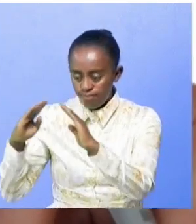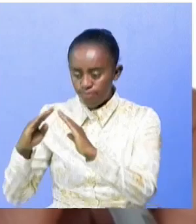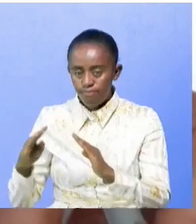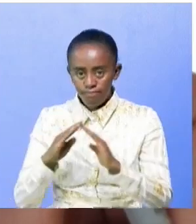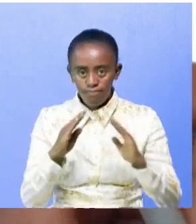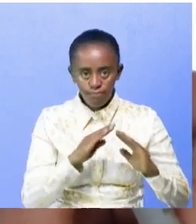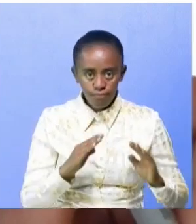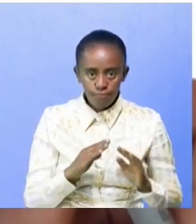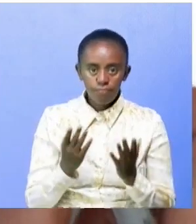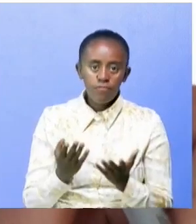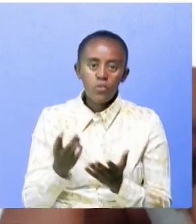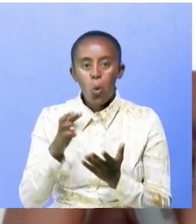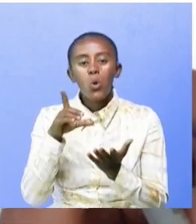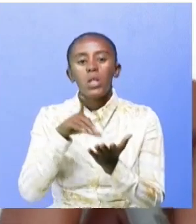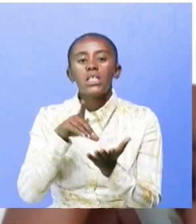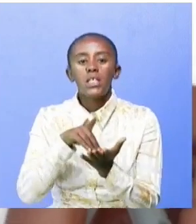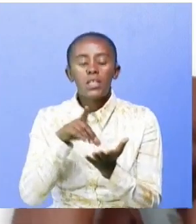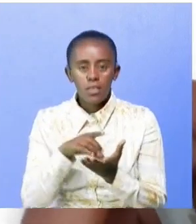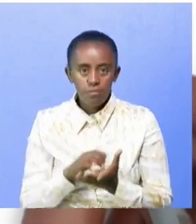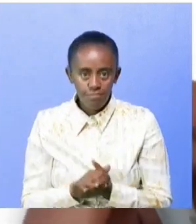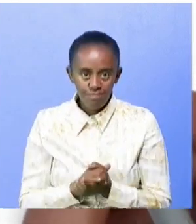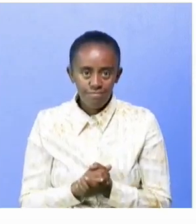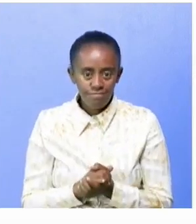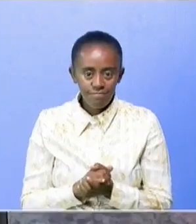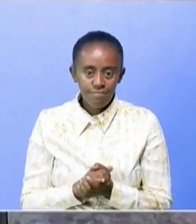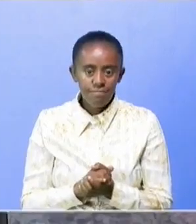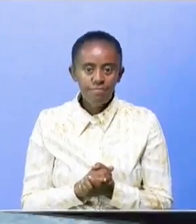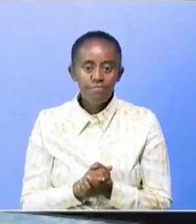or city.